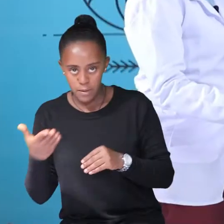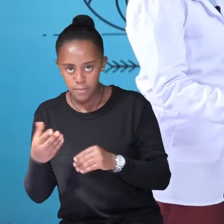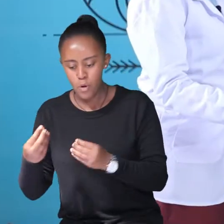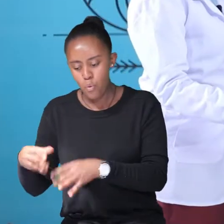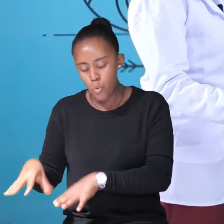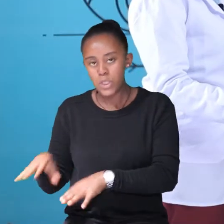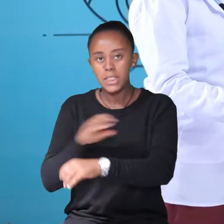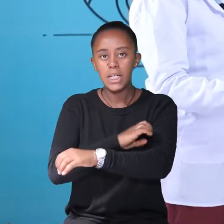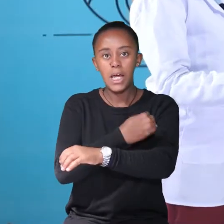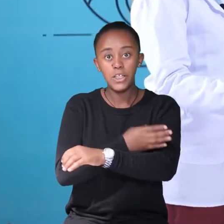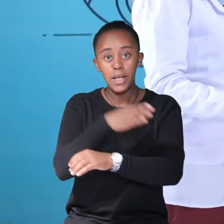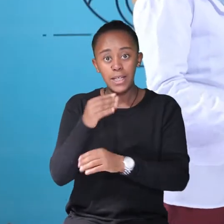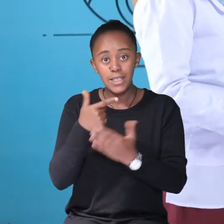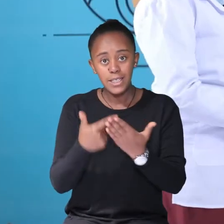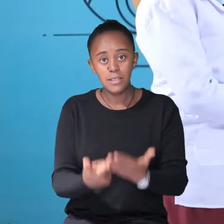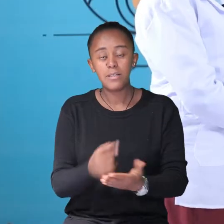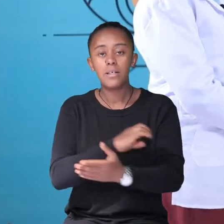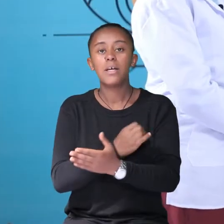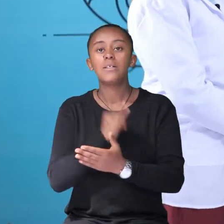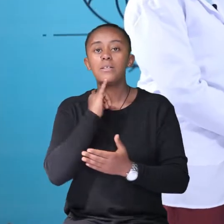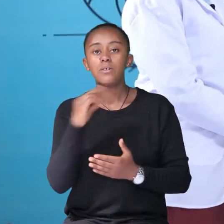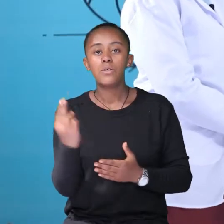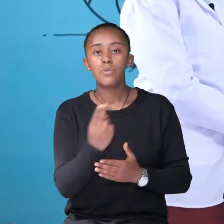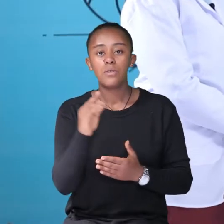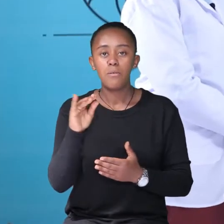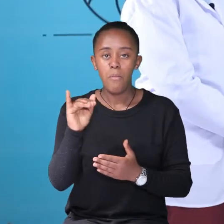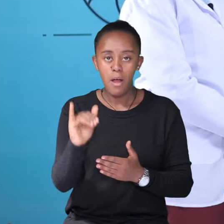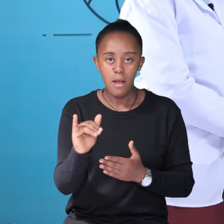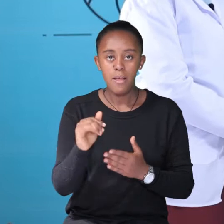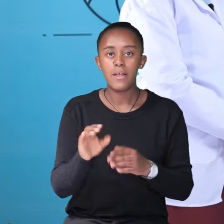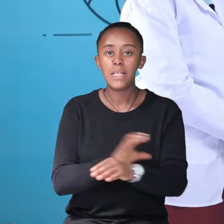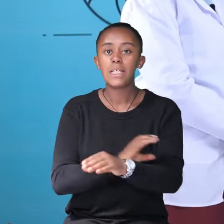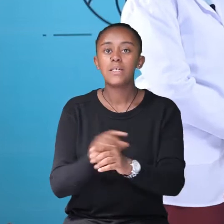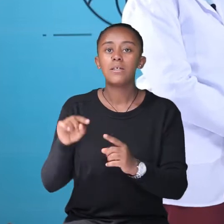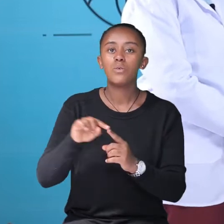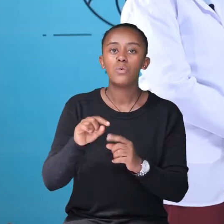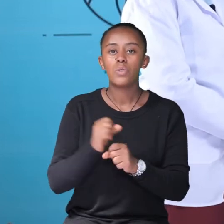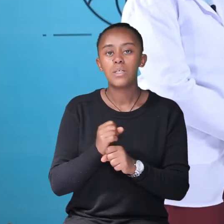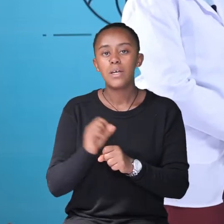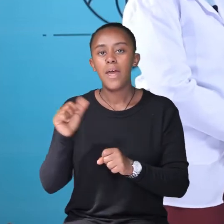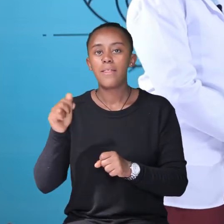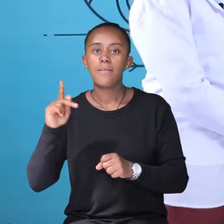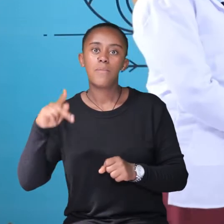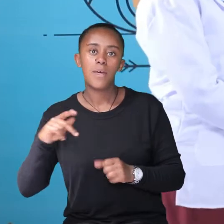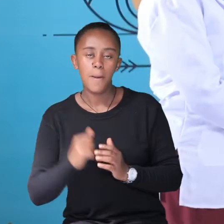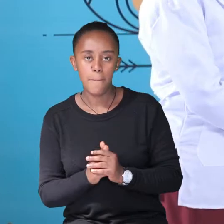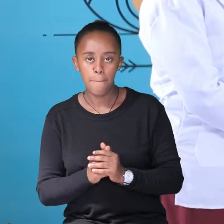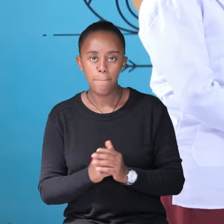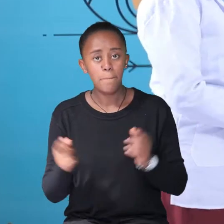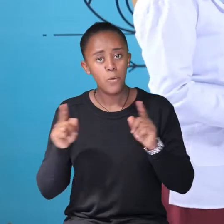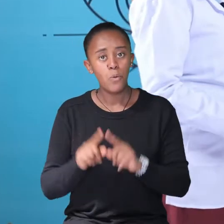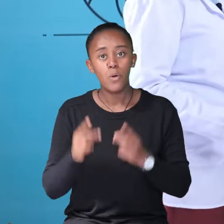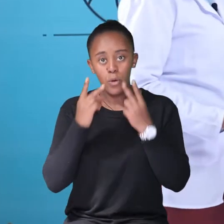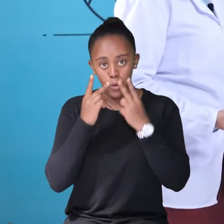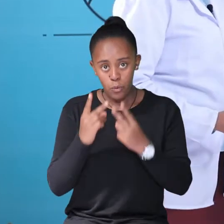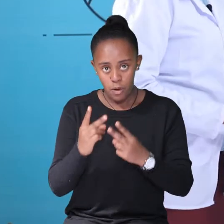lose energy, and this energy is used by the cell to synthesize ATP. When we look